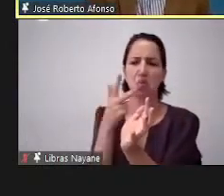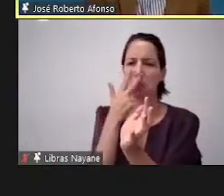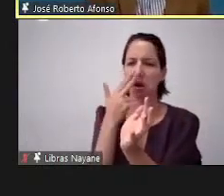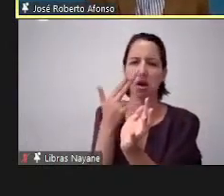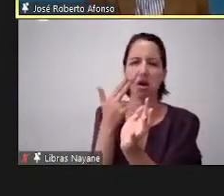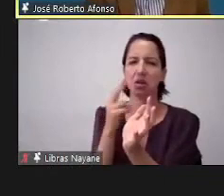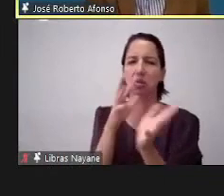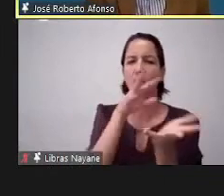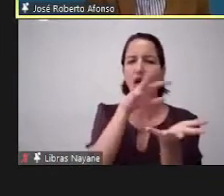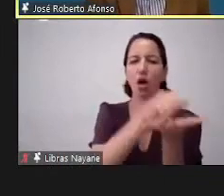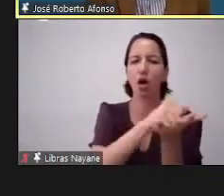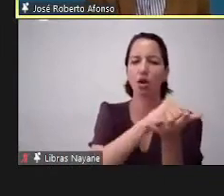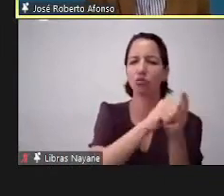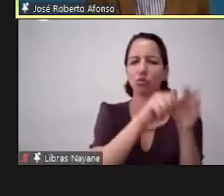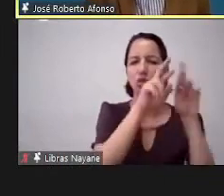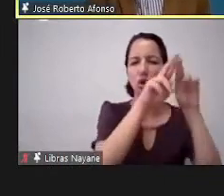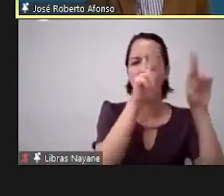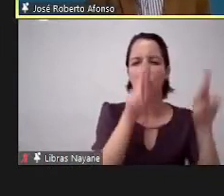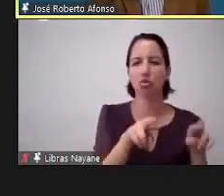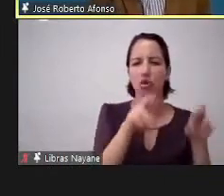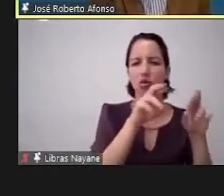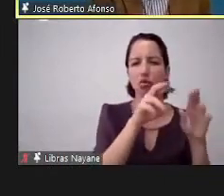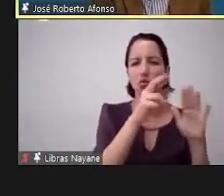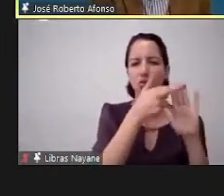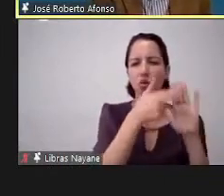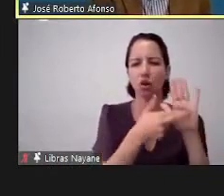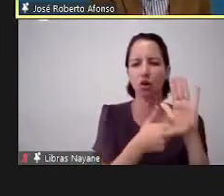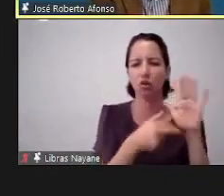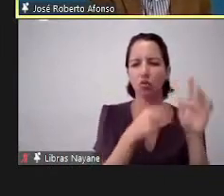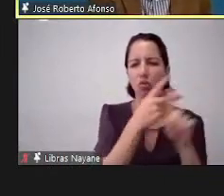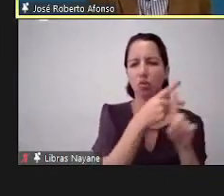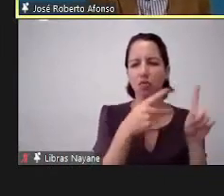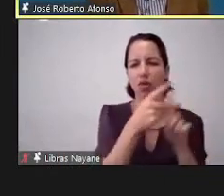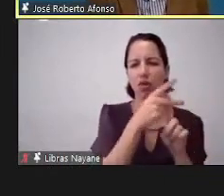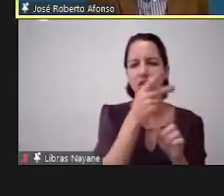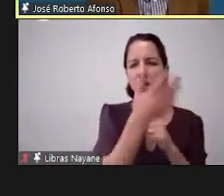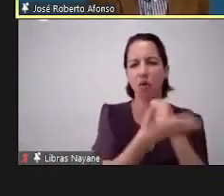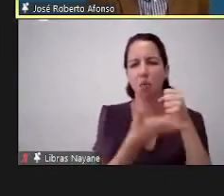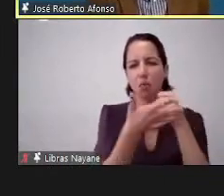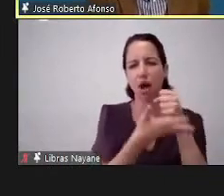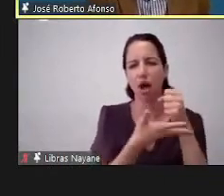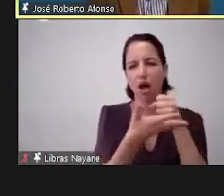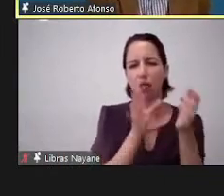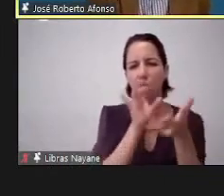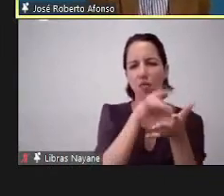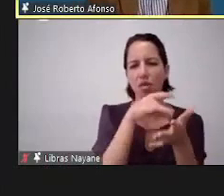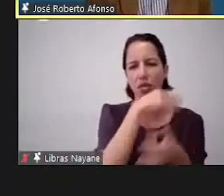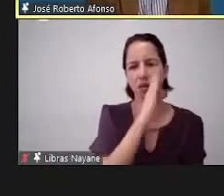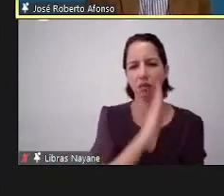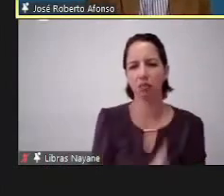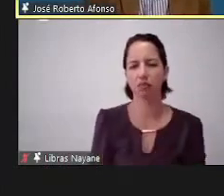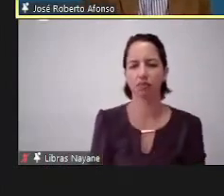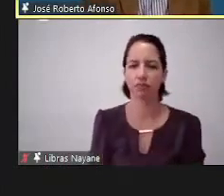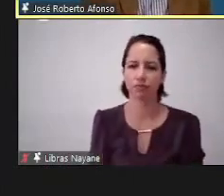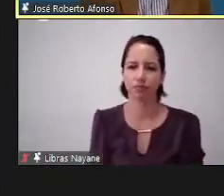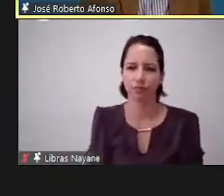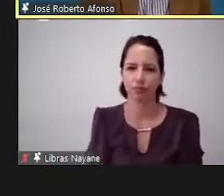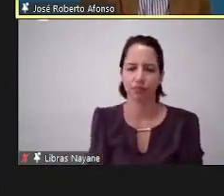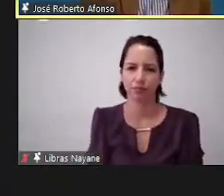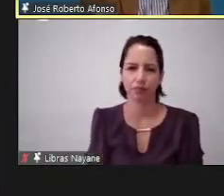and communications is the concept of VUCA, and the need for